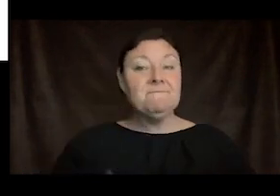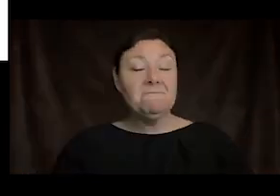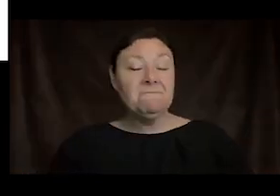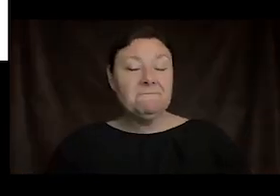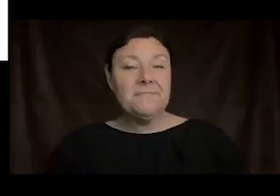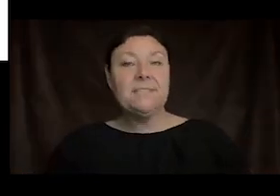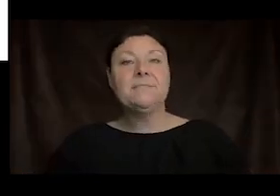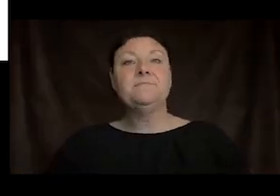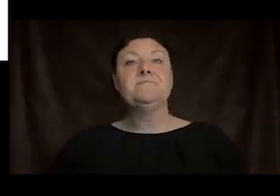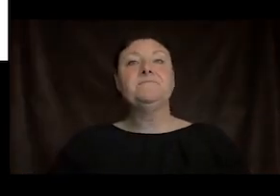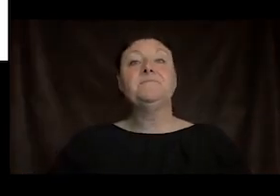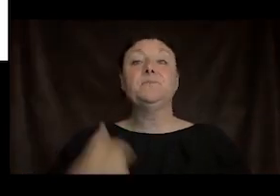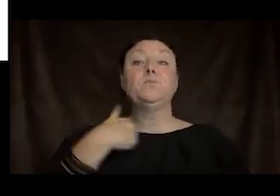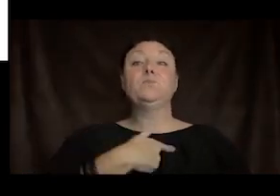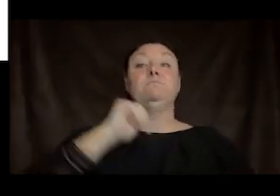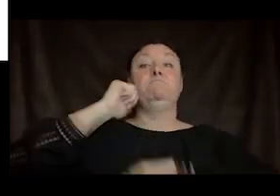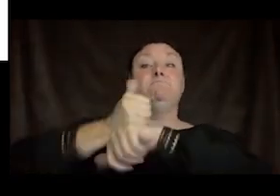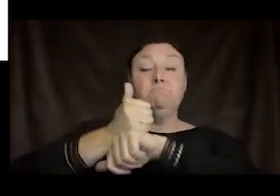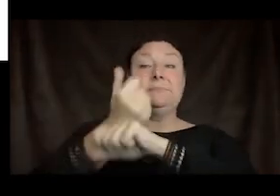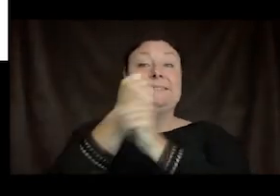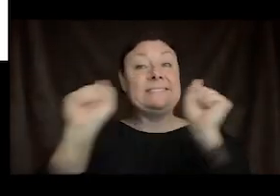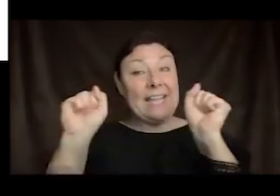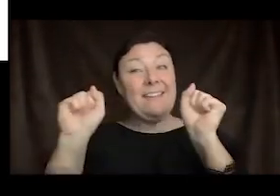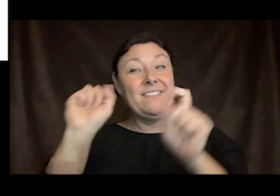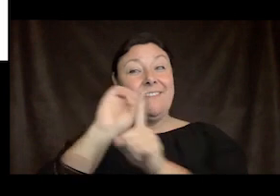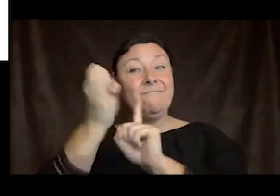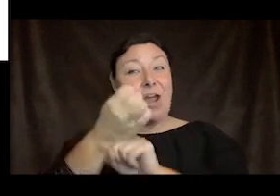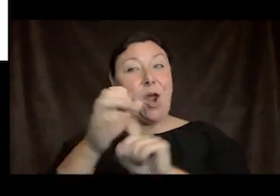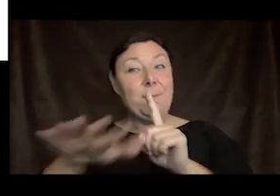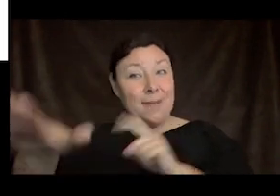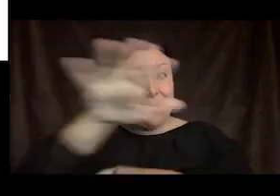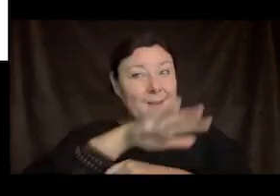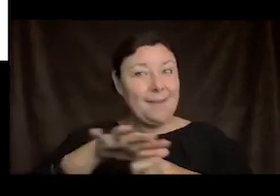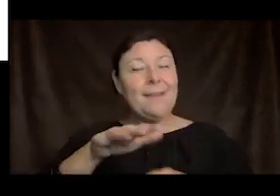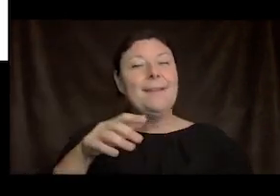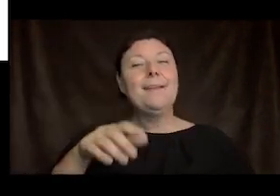So as we set up a safe environment, love isn't a word that